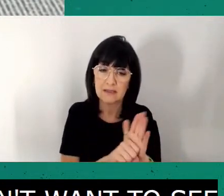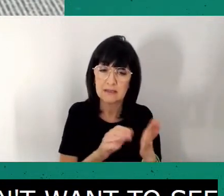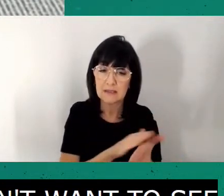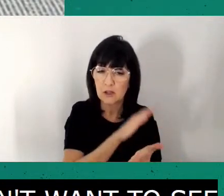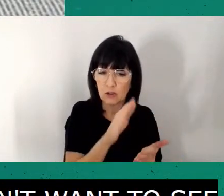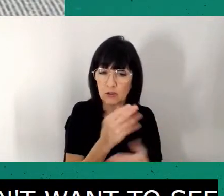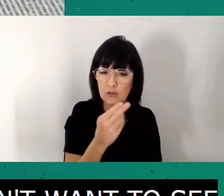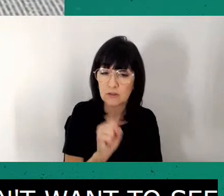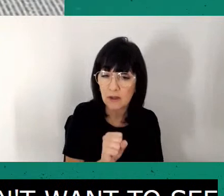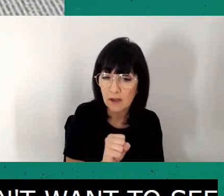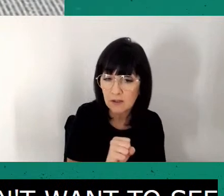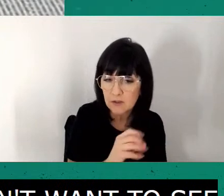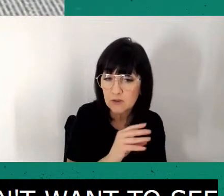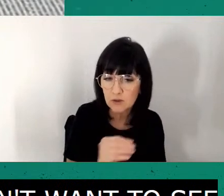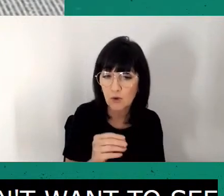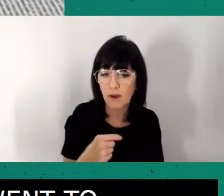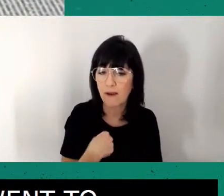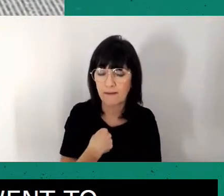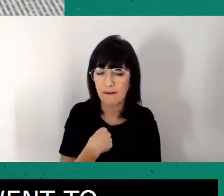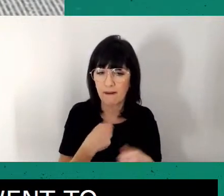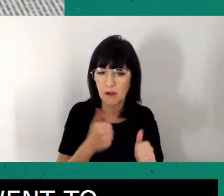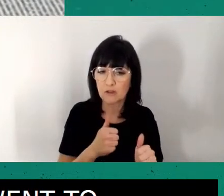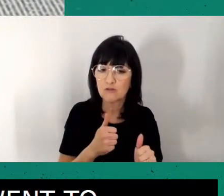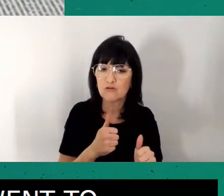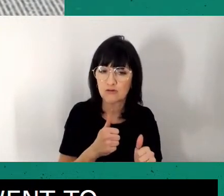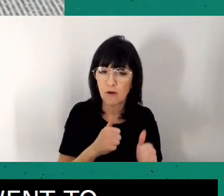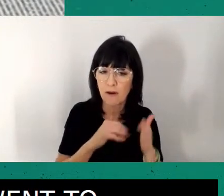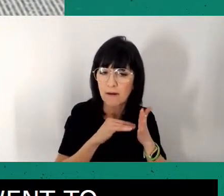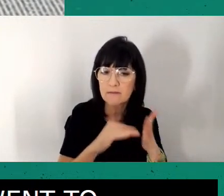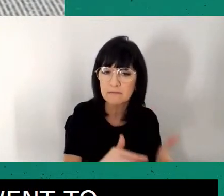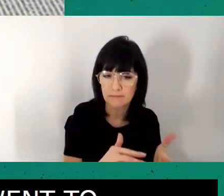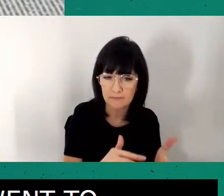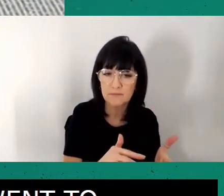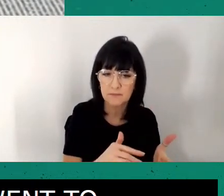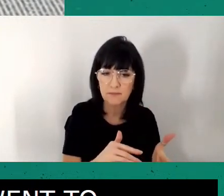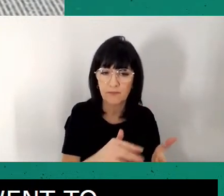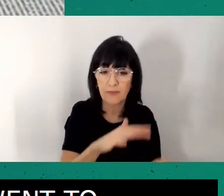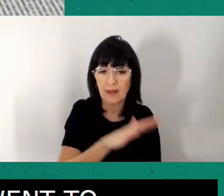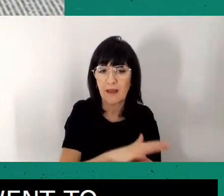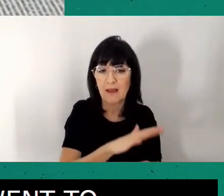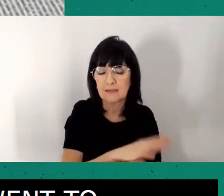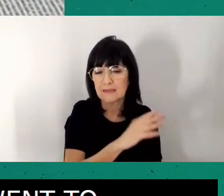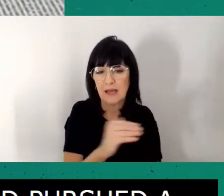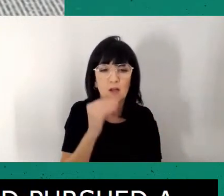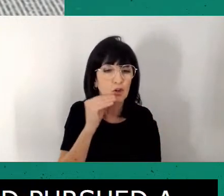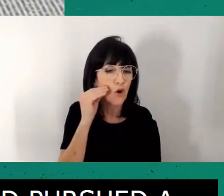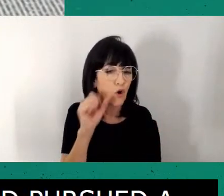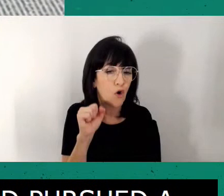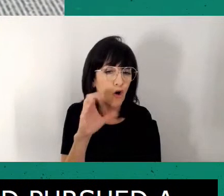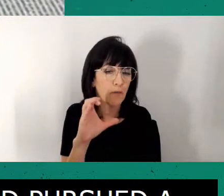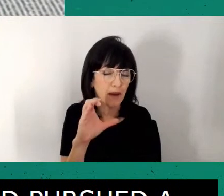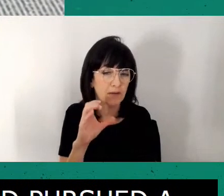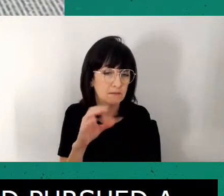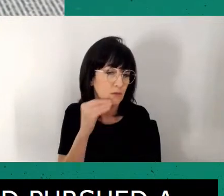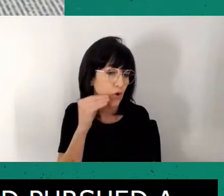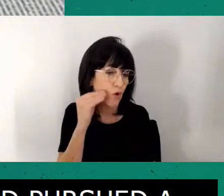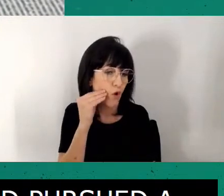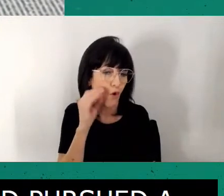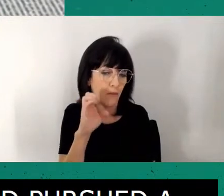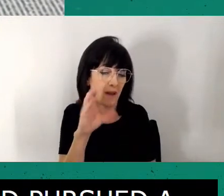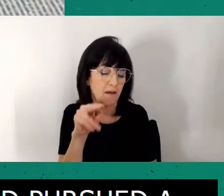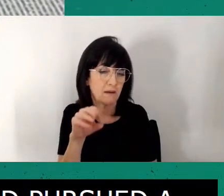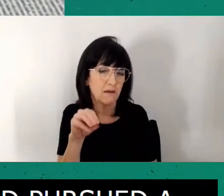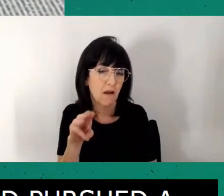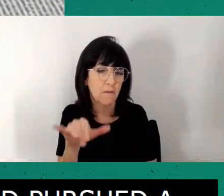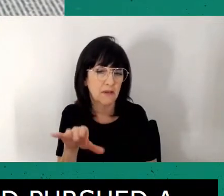pursued a curriculum in academics and home economics. And for the first time, I actually was able